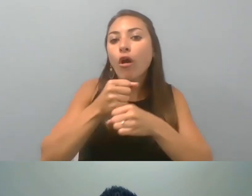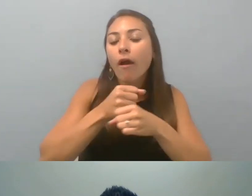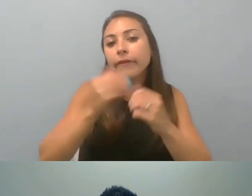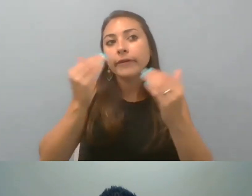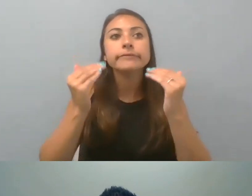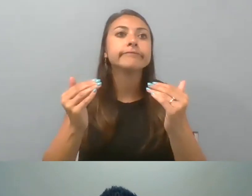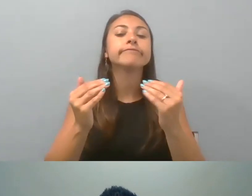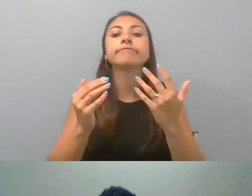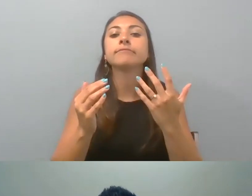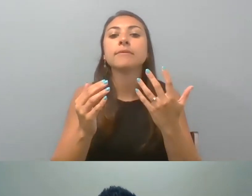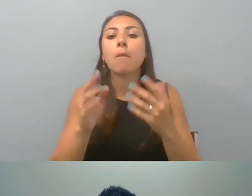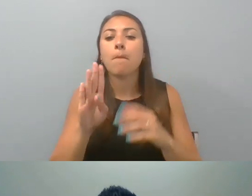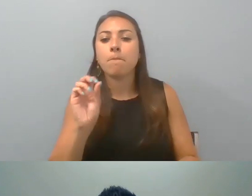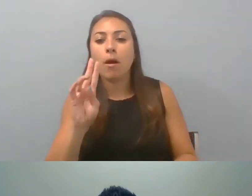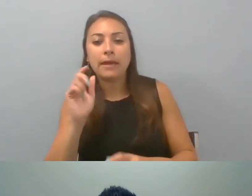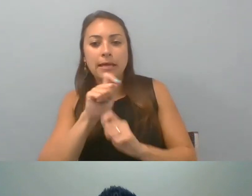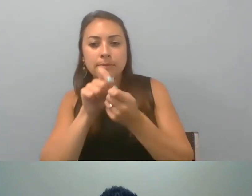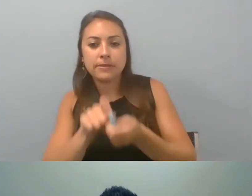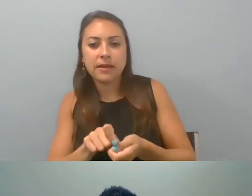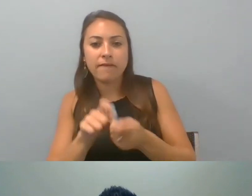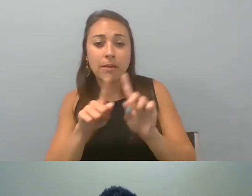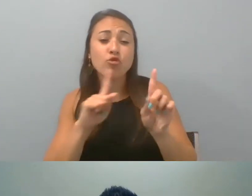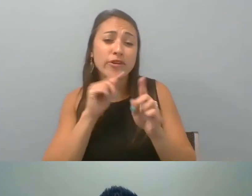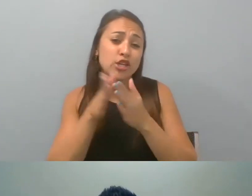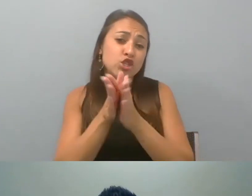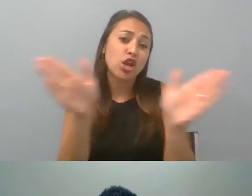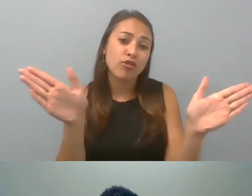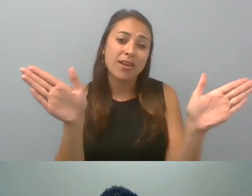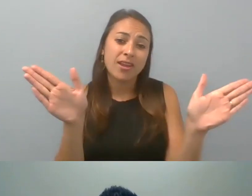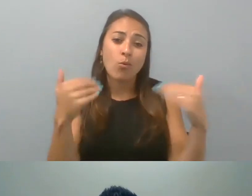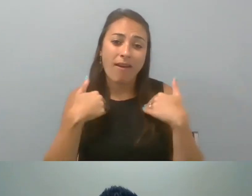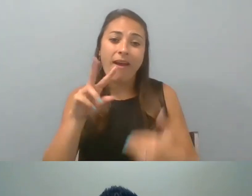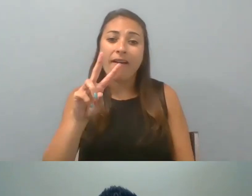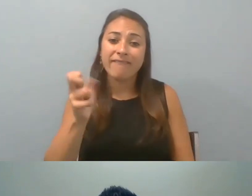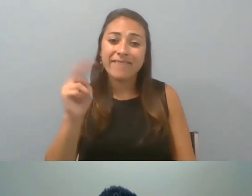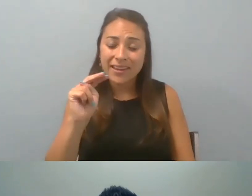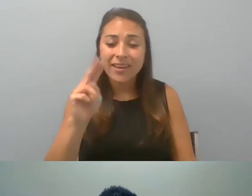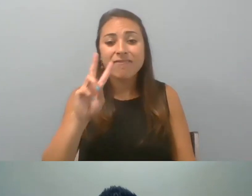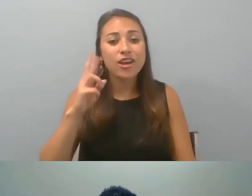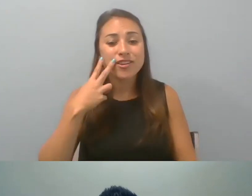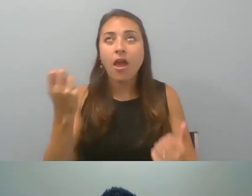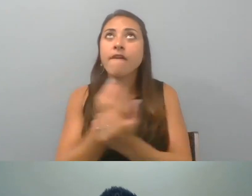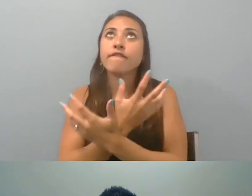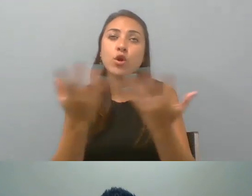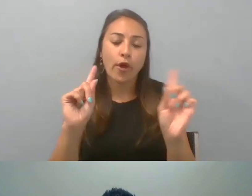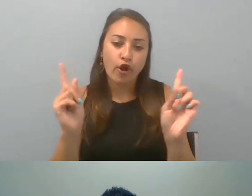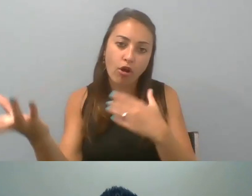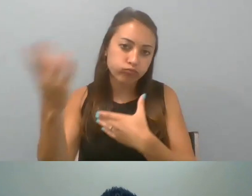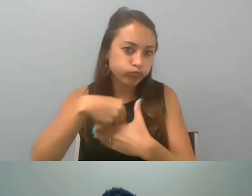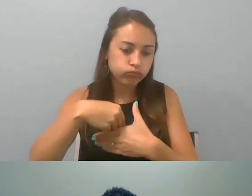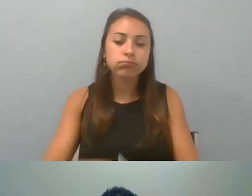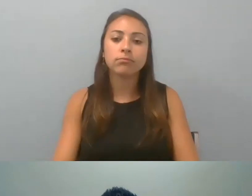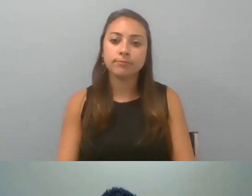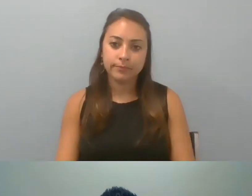can go into some specifics, but I would say, broadly speaking, we have vegan and vegetarian options available at all of our